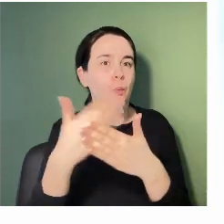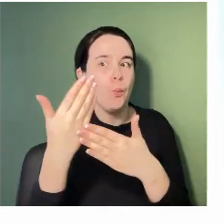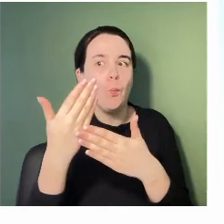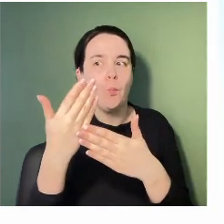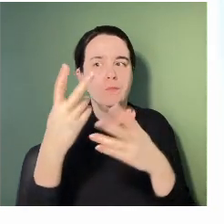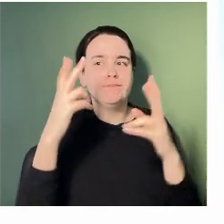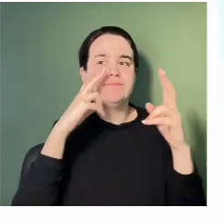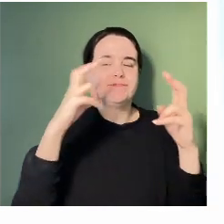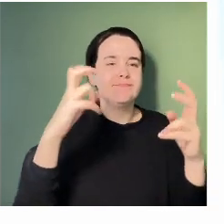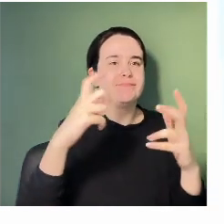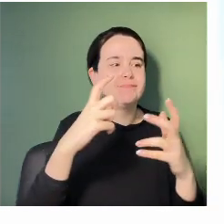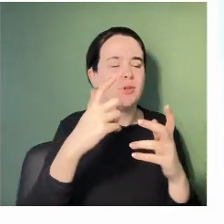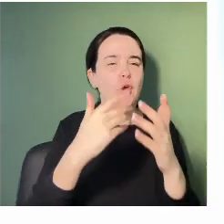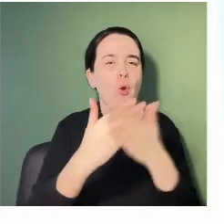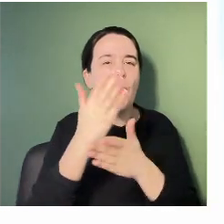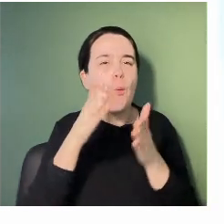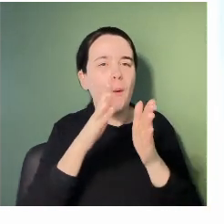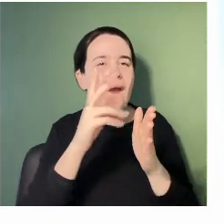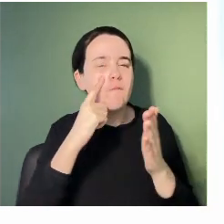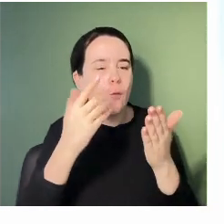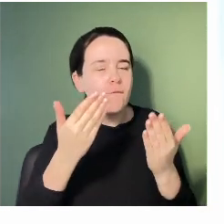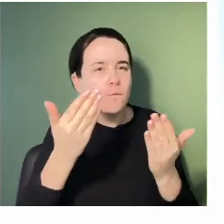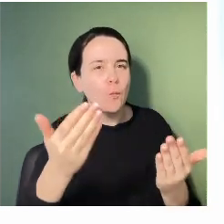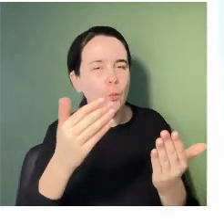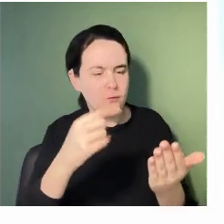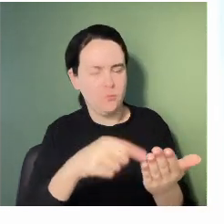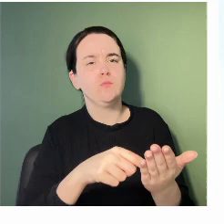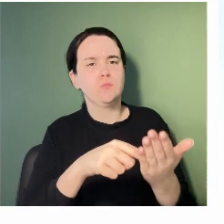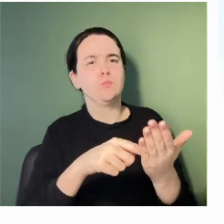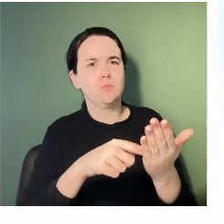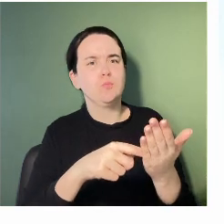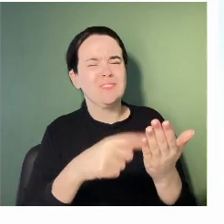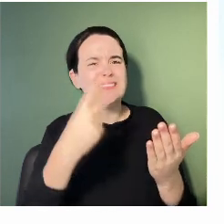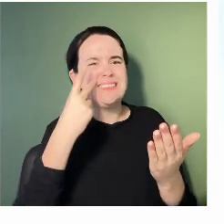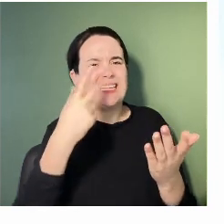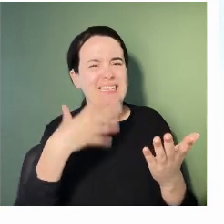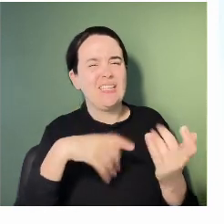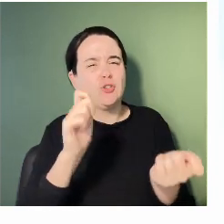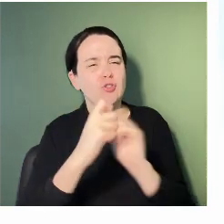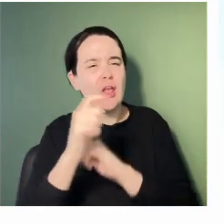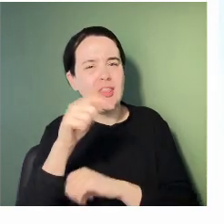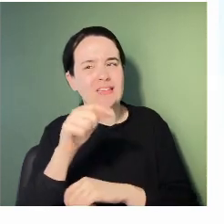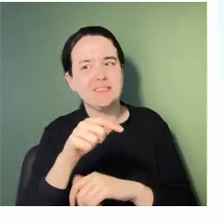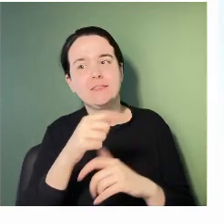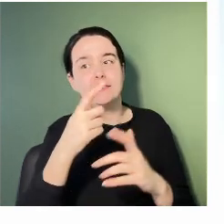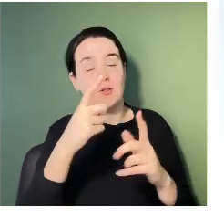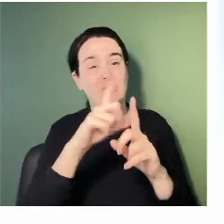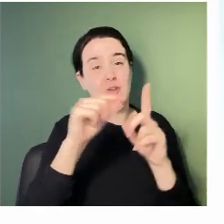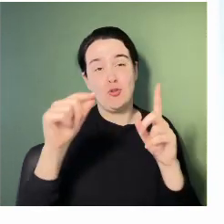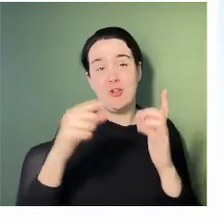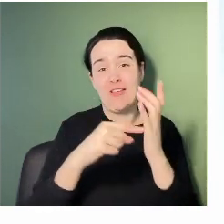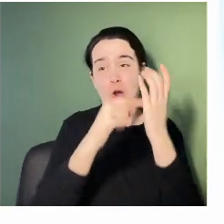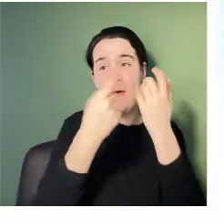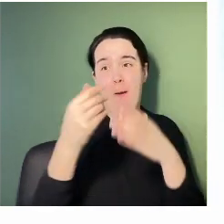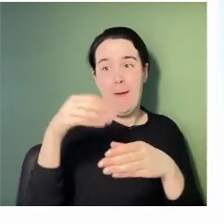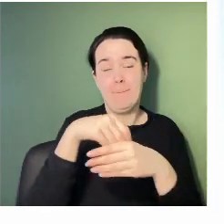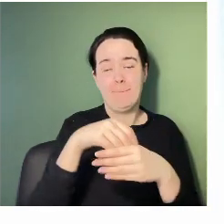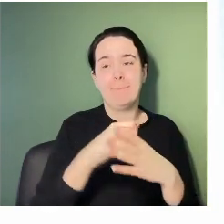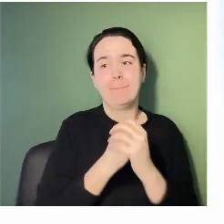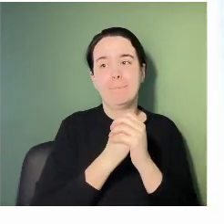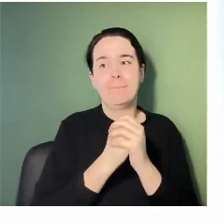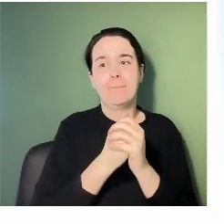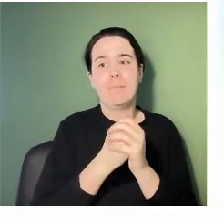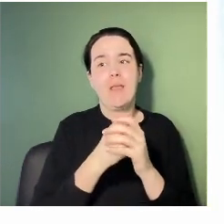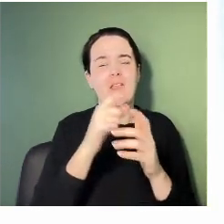digital technology to be applied to communications during our elections. So that's a little bit about our work and